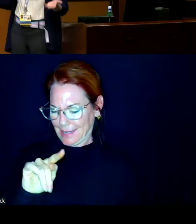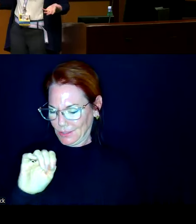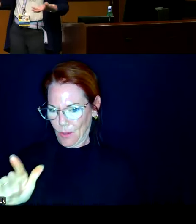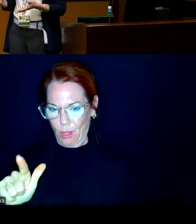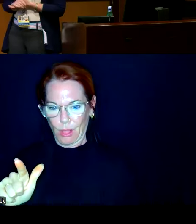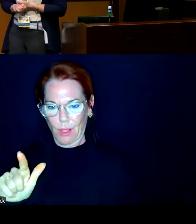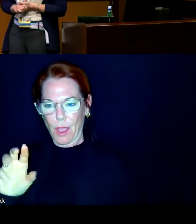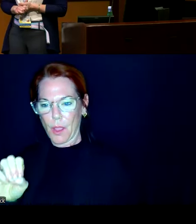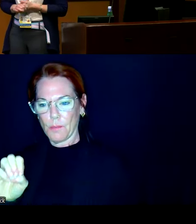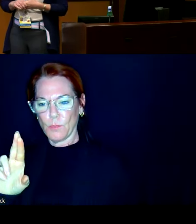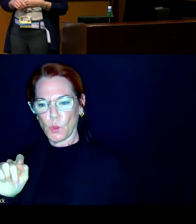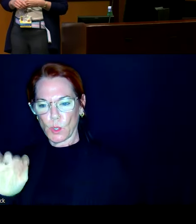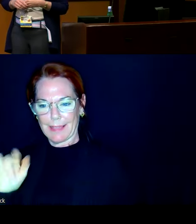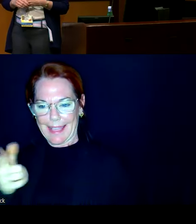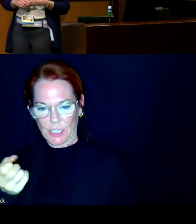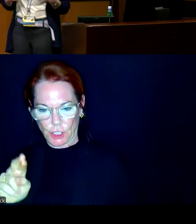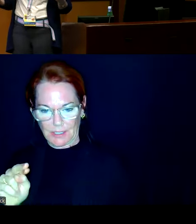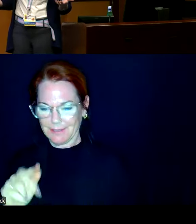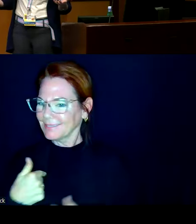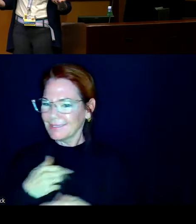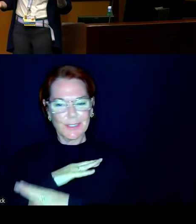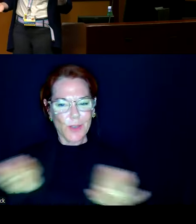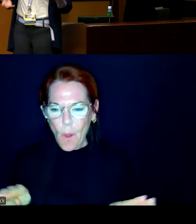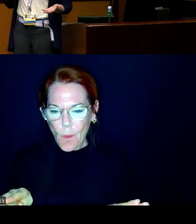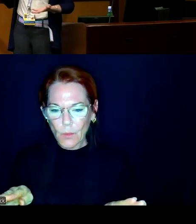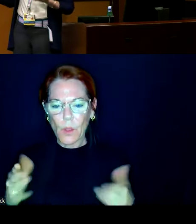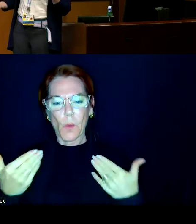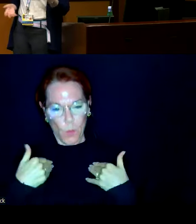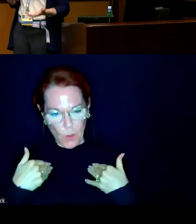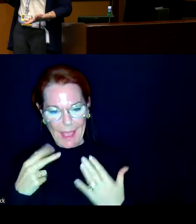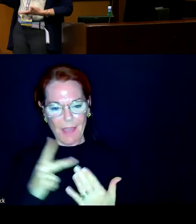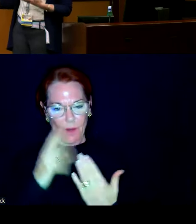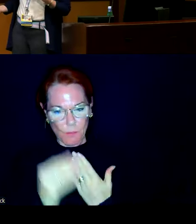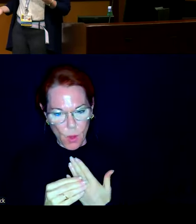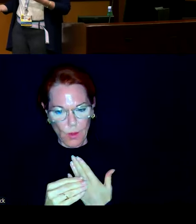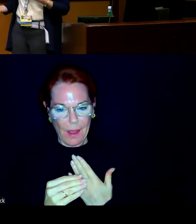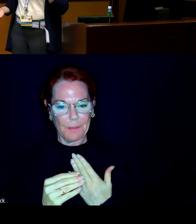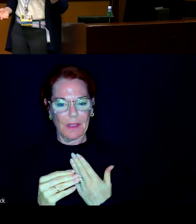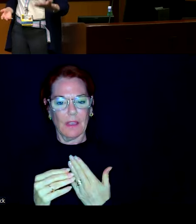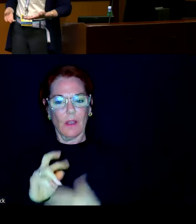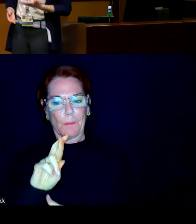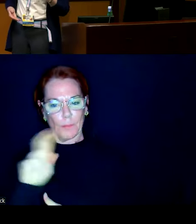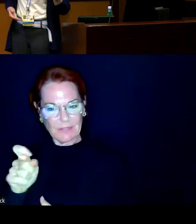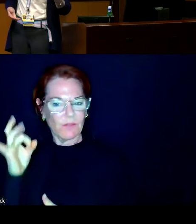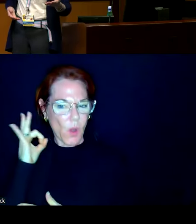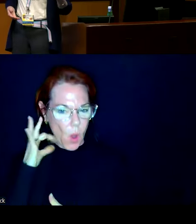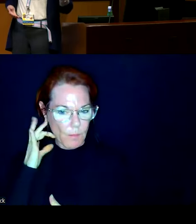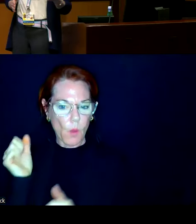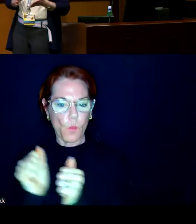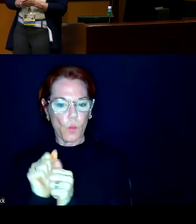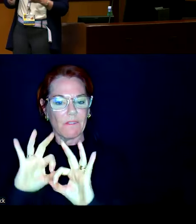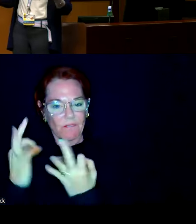that cautiously prescribes hormones to families that are supportive. And again, there's lots of conversations about puberty